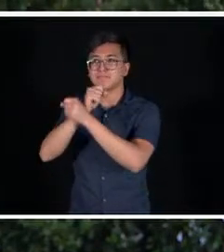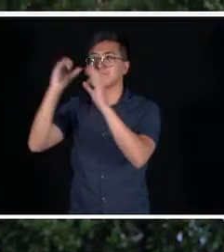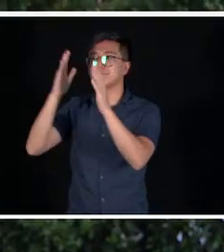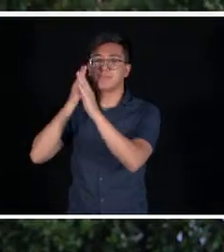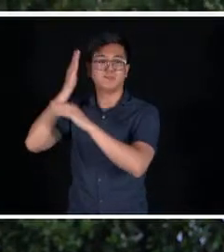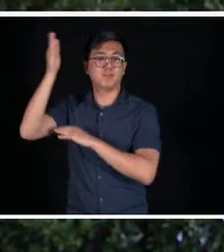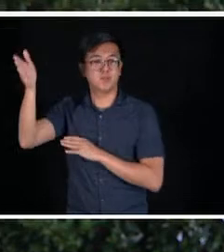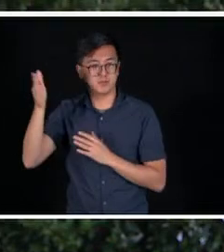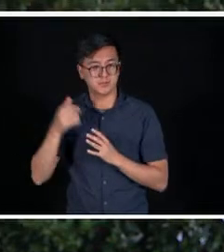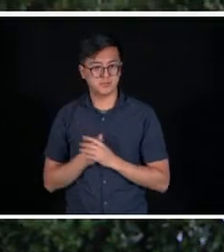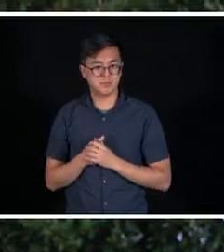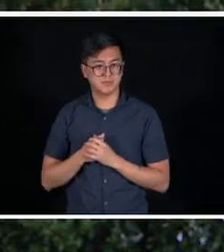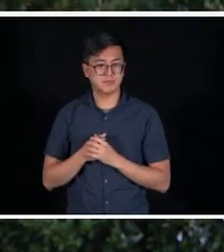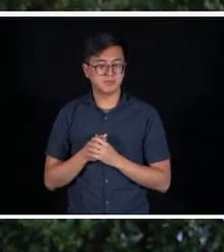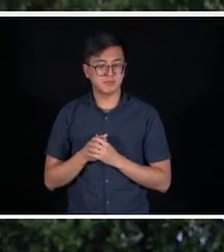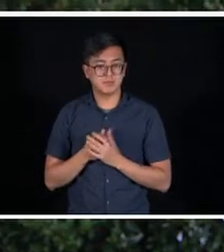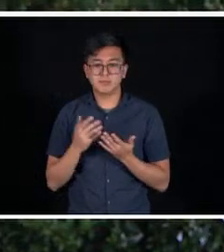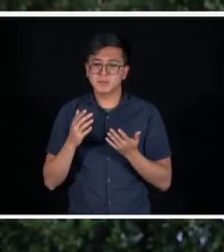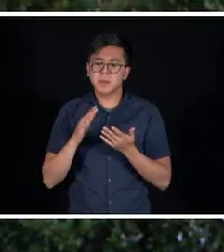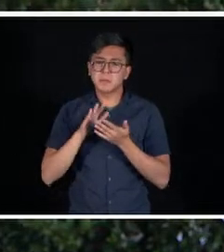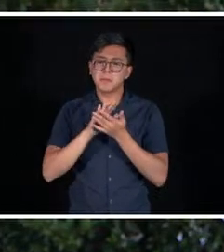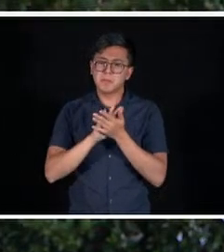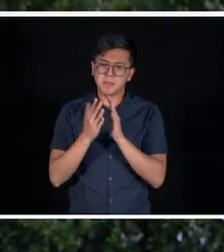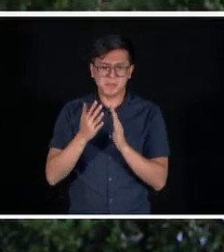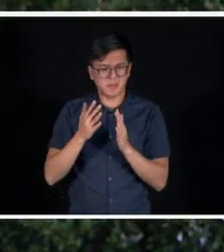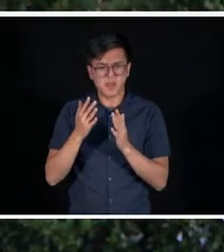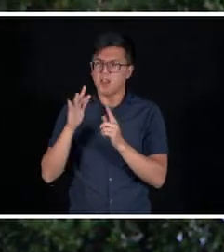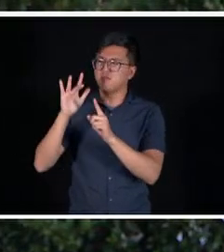others. Be a champion of positive images,